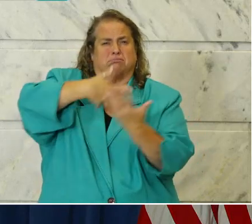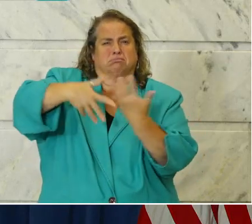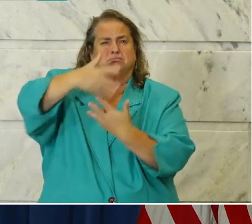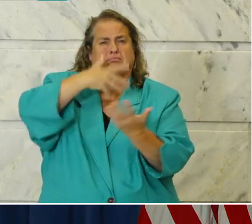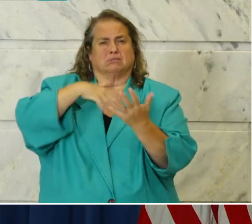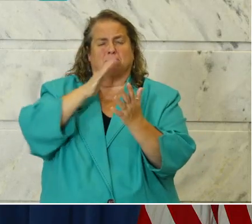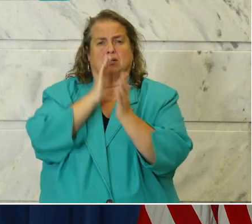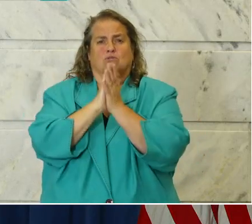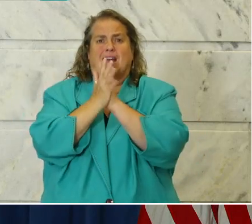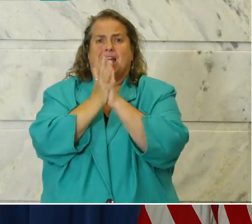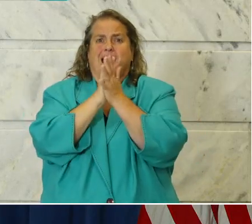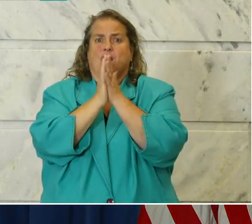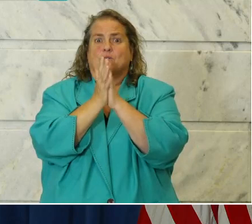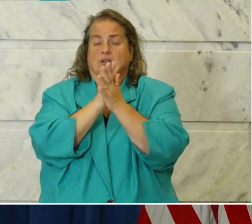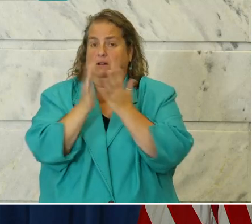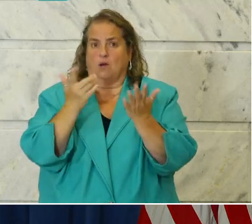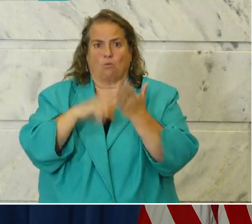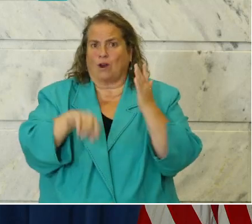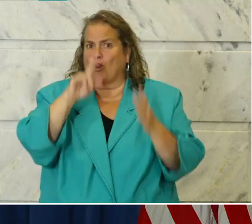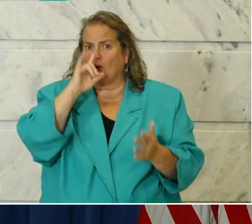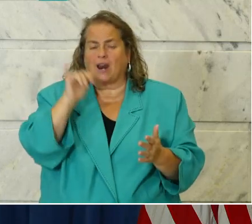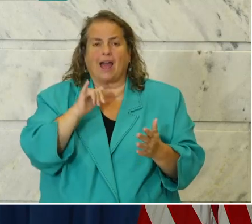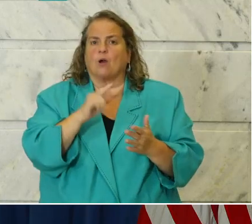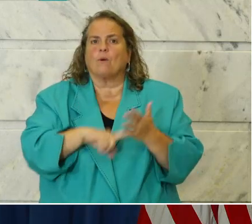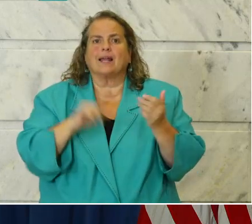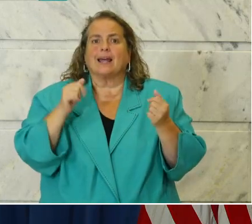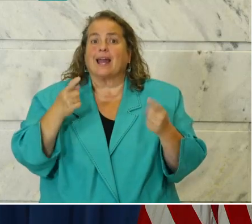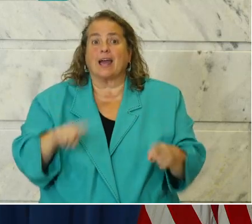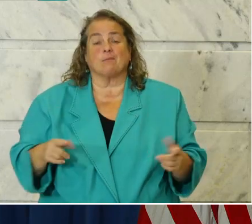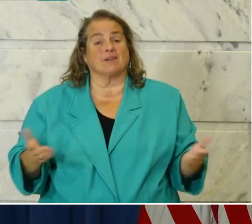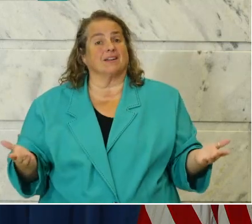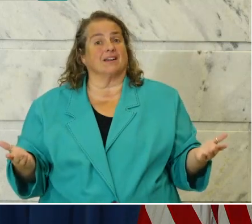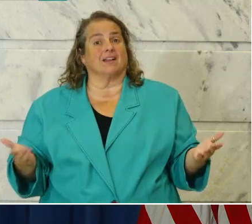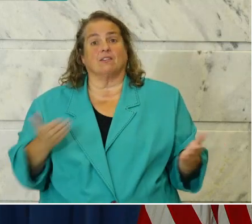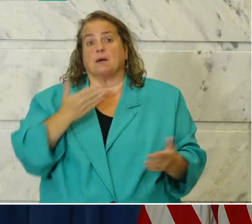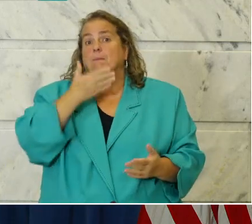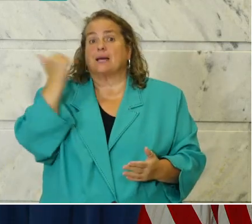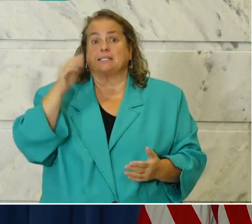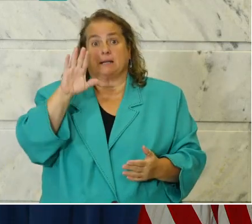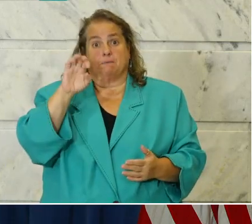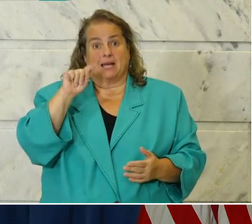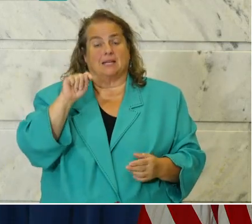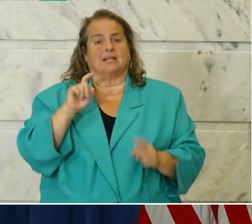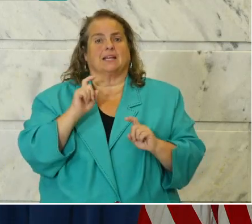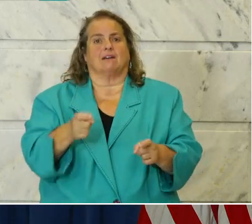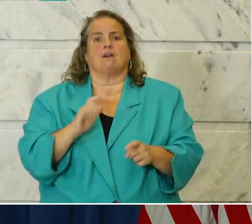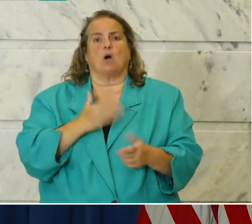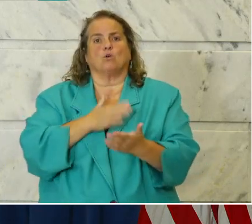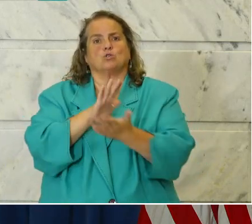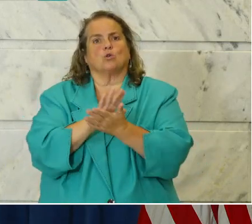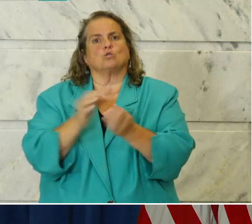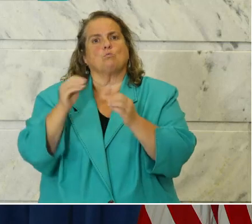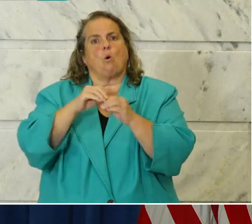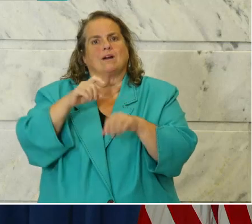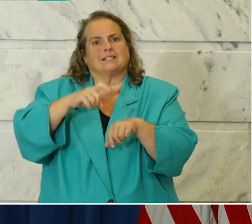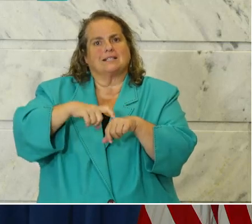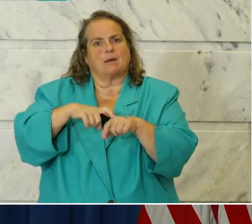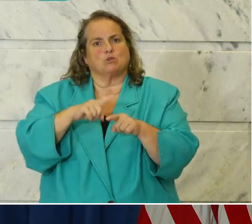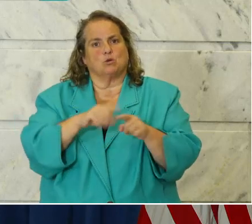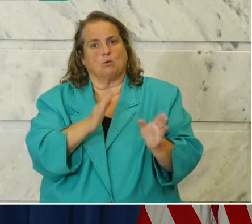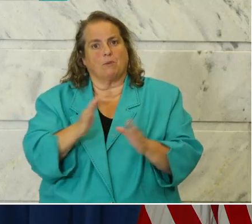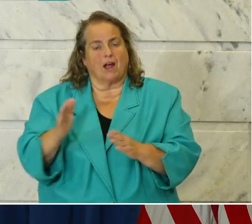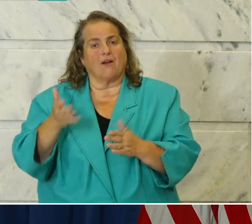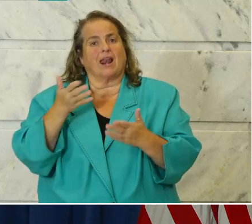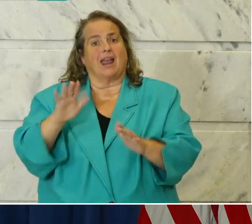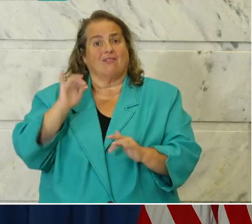is, right now, our best bet is to give our schools time to prepare, give the virus time to die down a